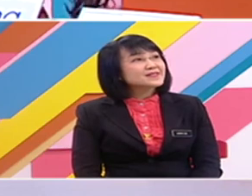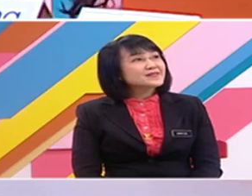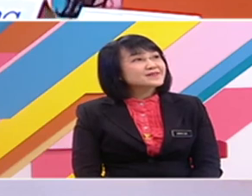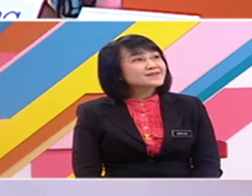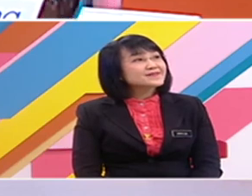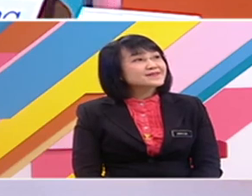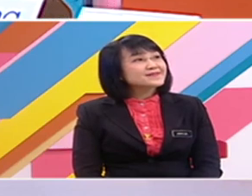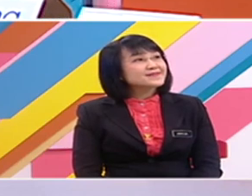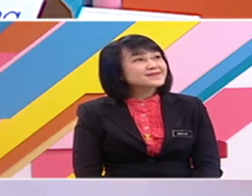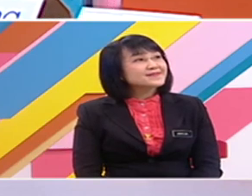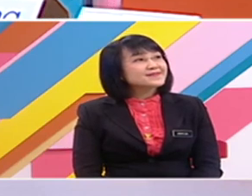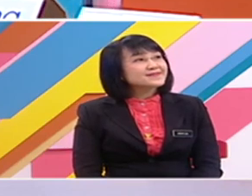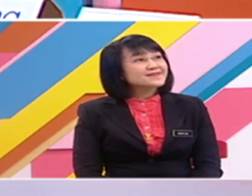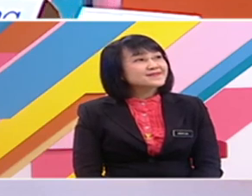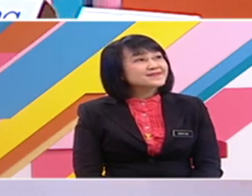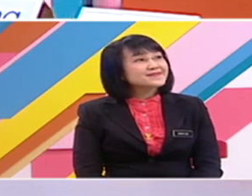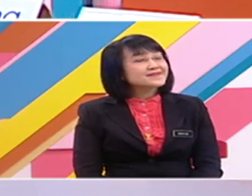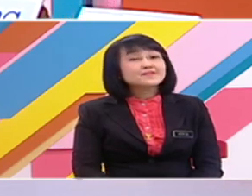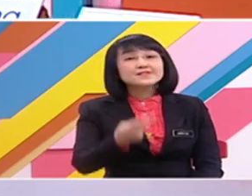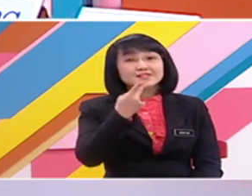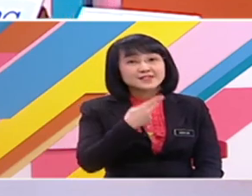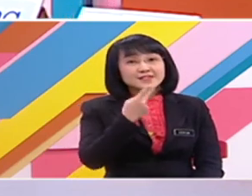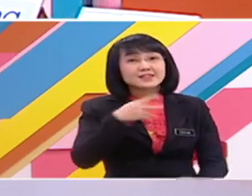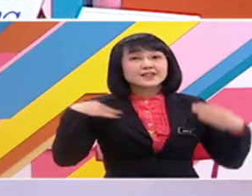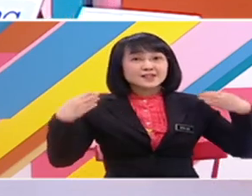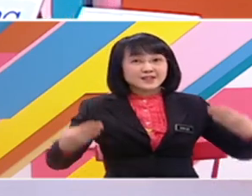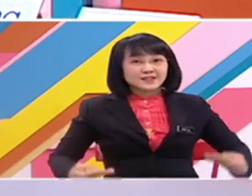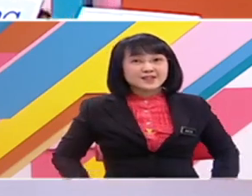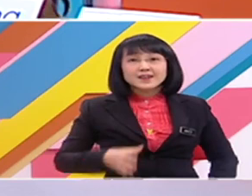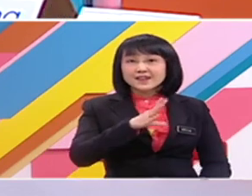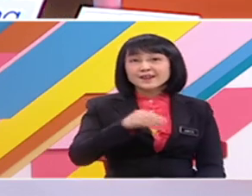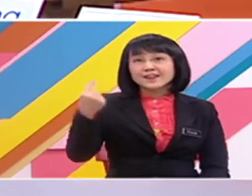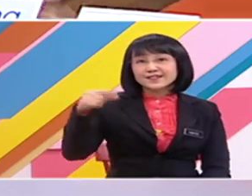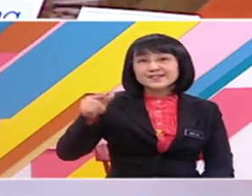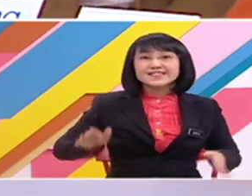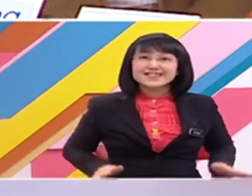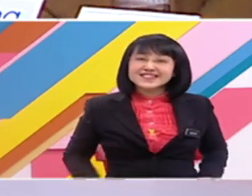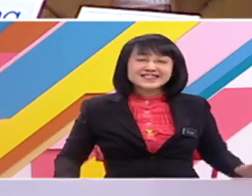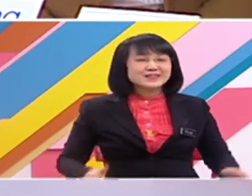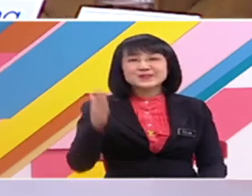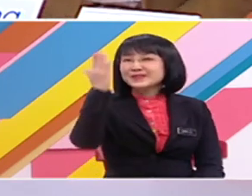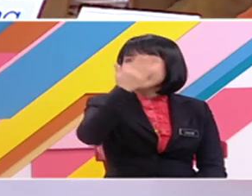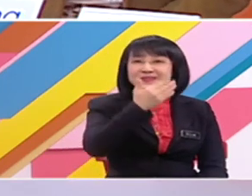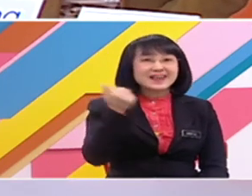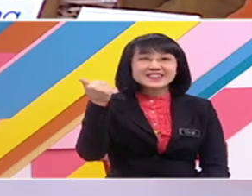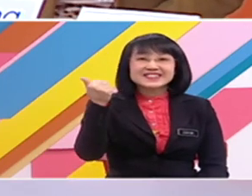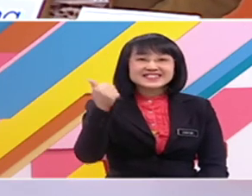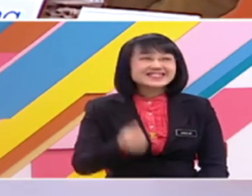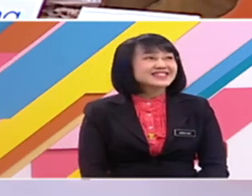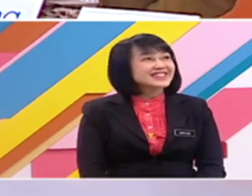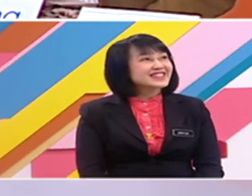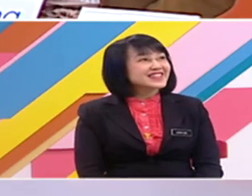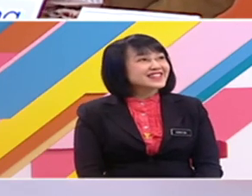Okay. And then a green skirt. There you go, teacher. She's looking very nice.